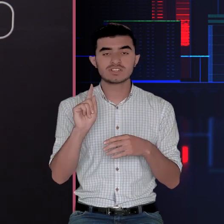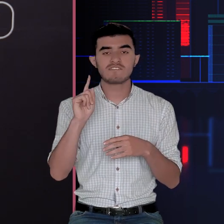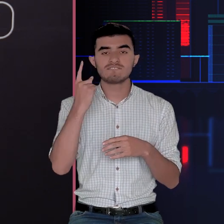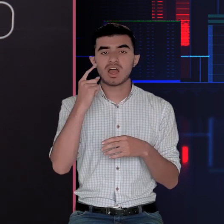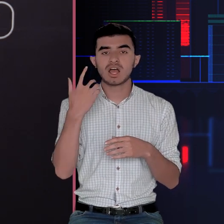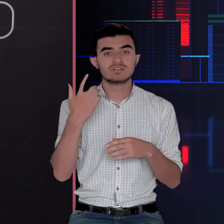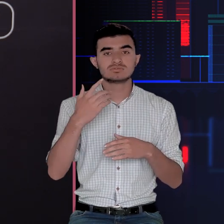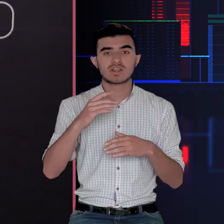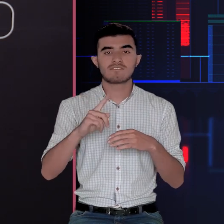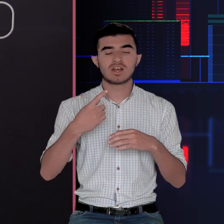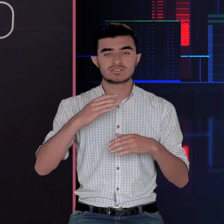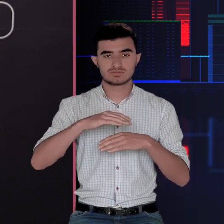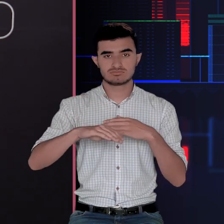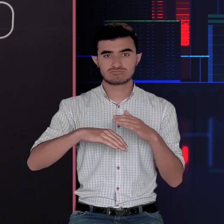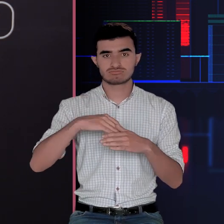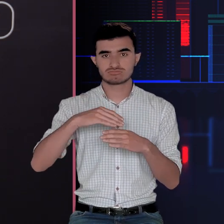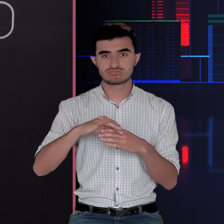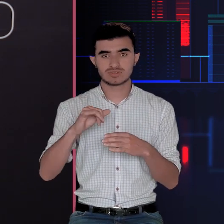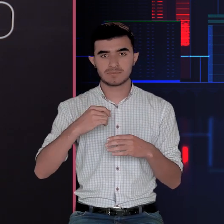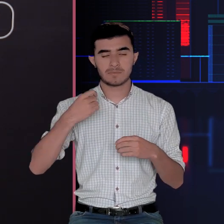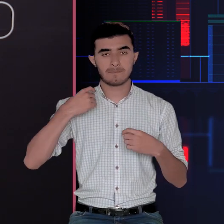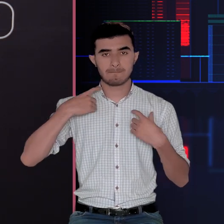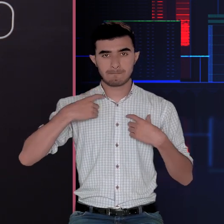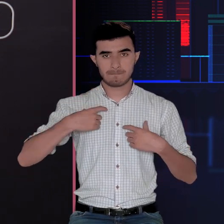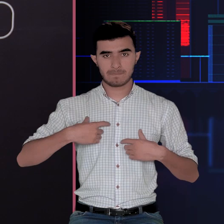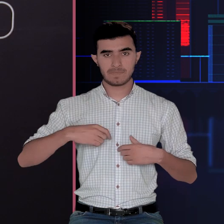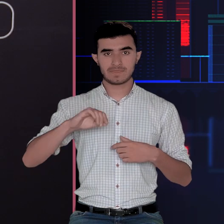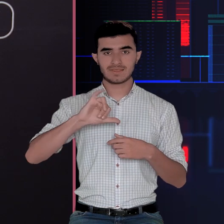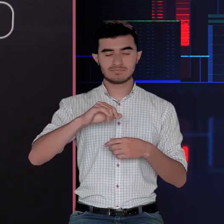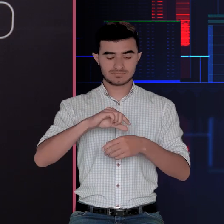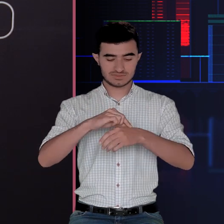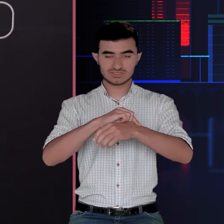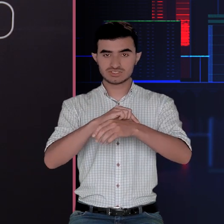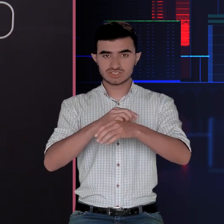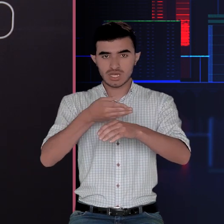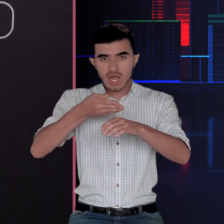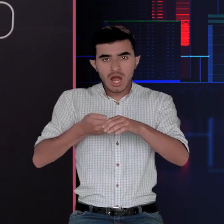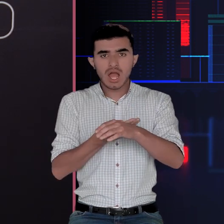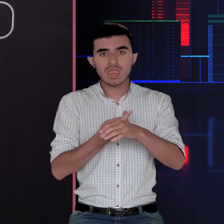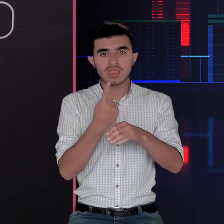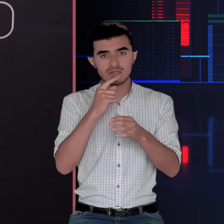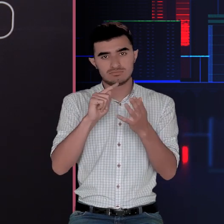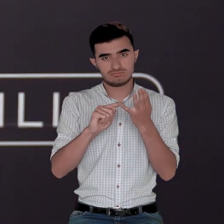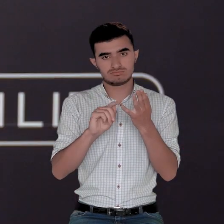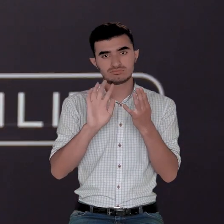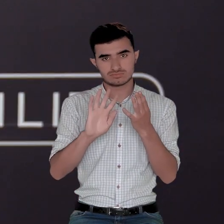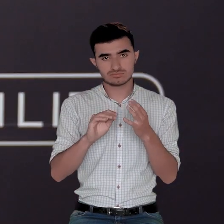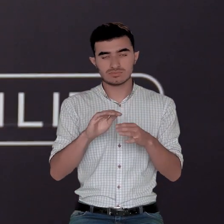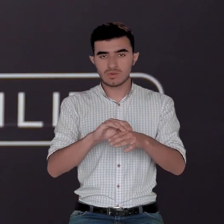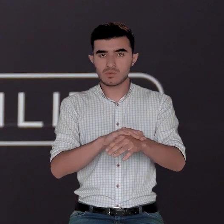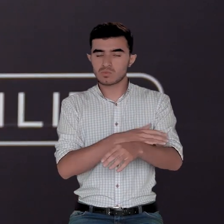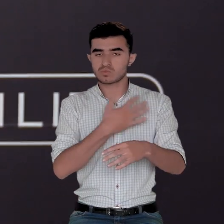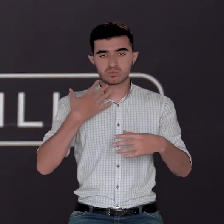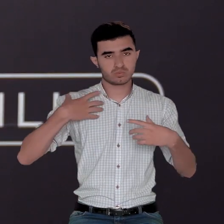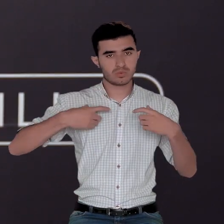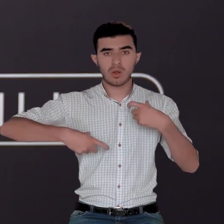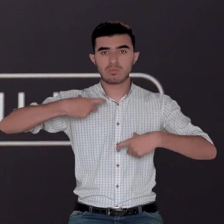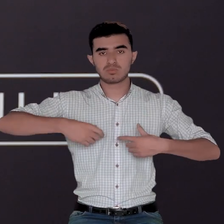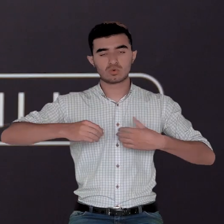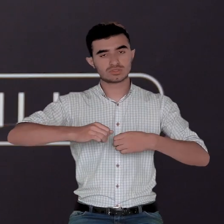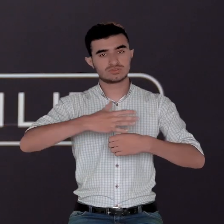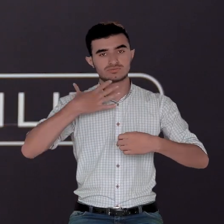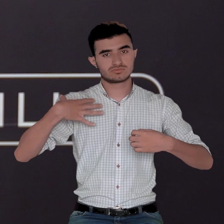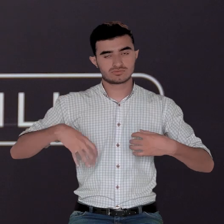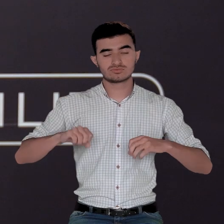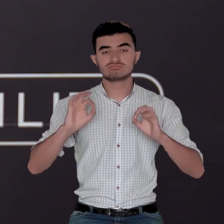The first layer is the peripheral fascia, which basically runs right under the skin, and the next layer of the